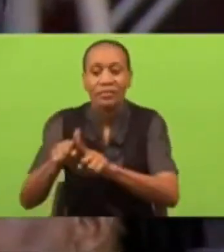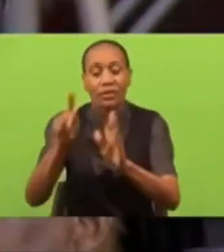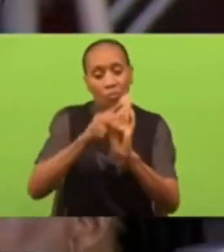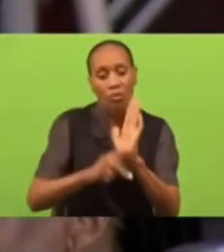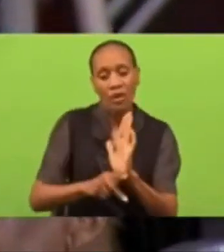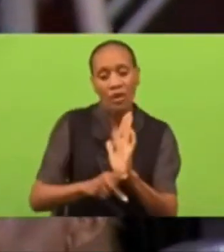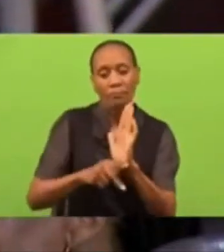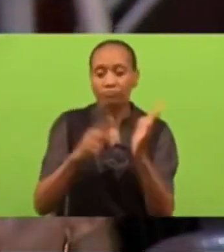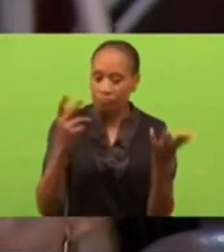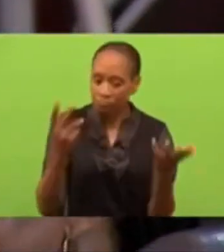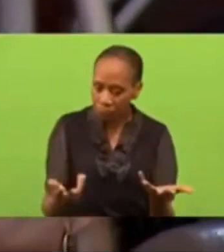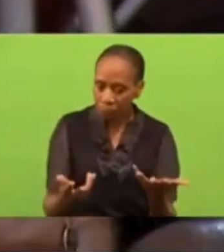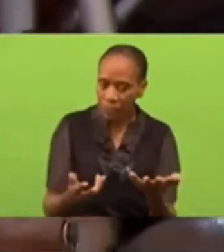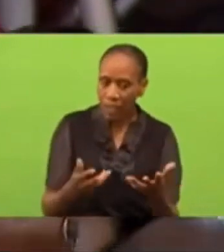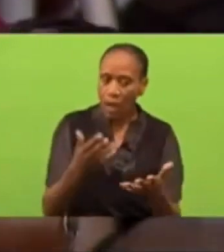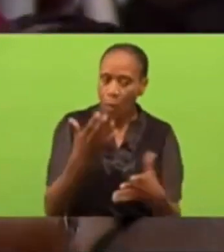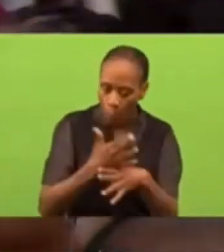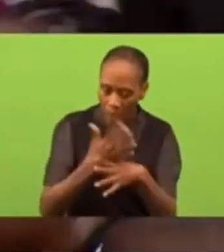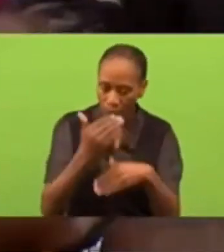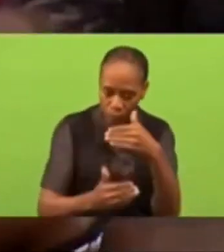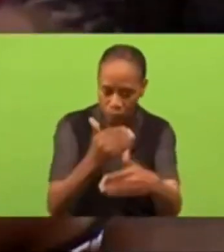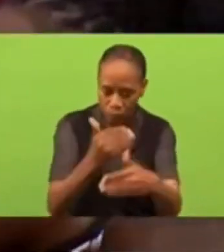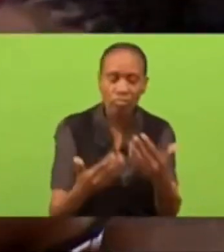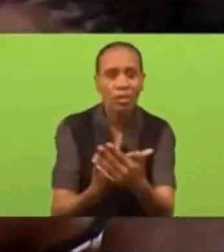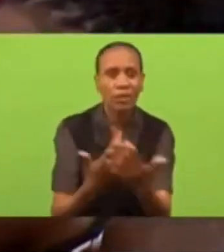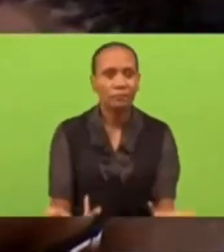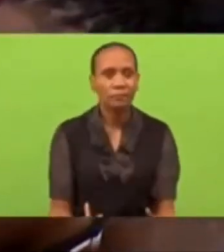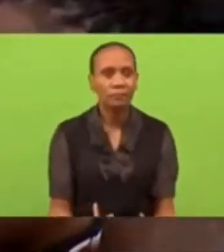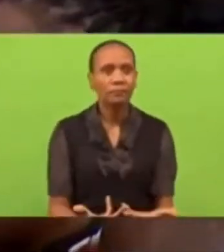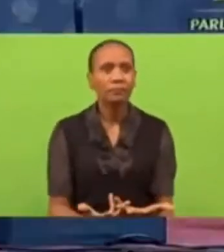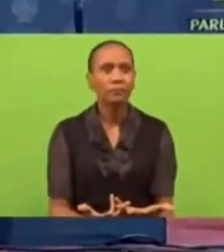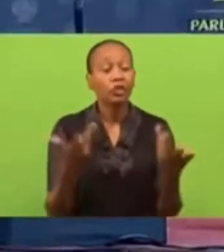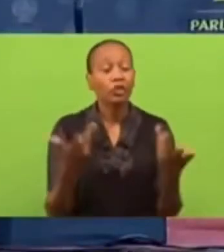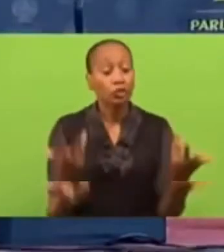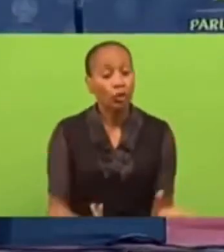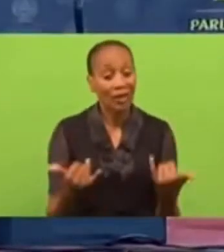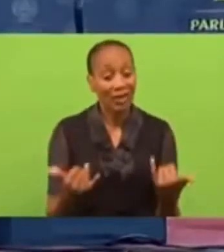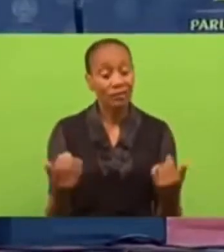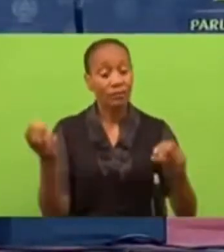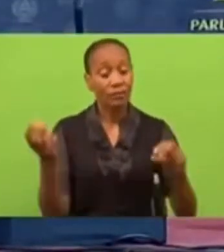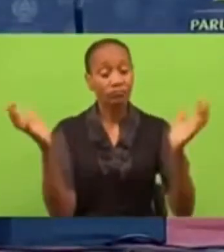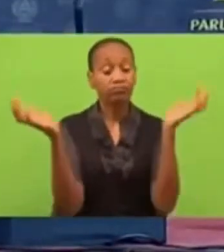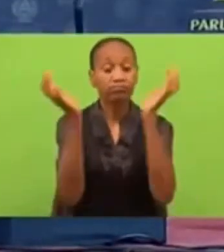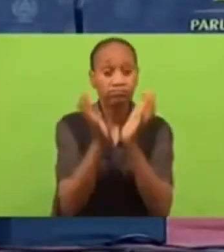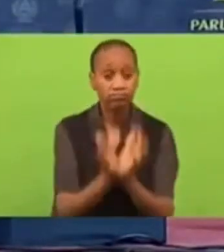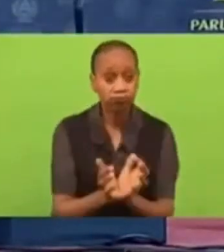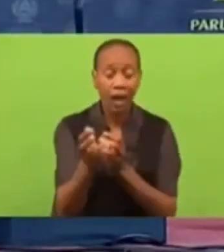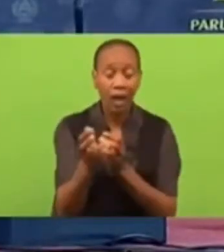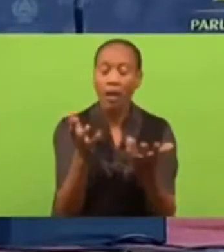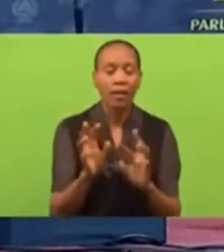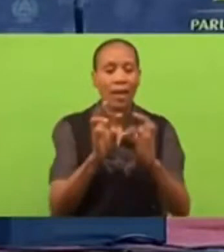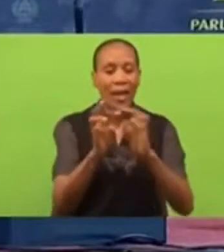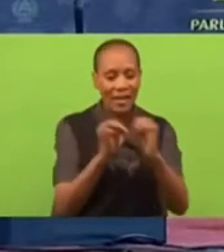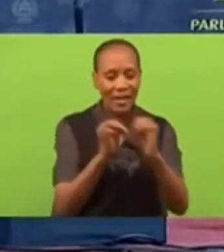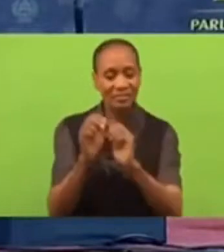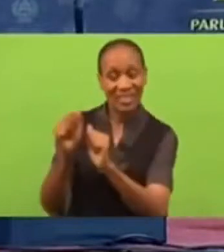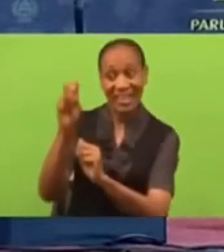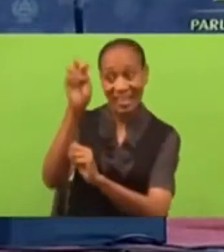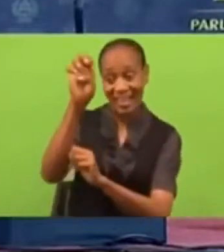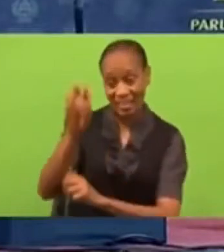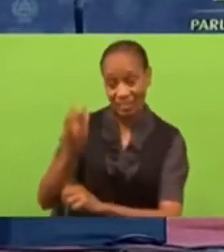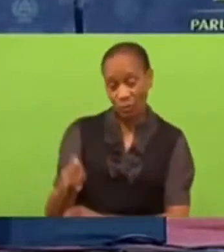have been counterproductive. The debt relief engagement arrangement for ESCOM outlined